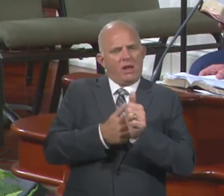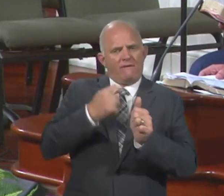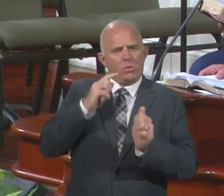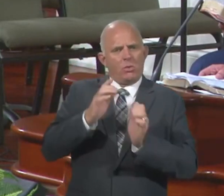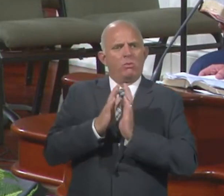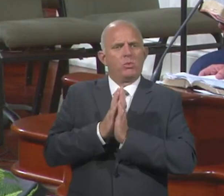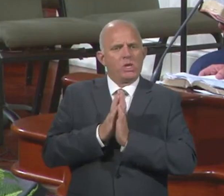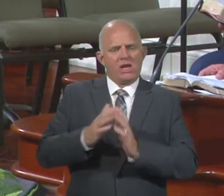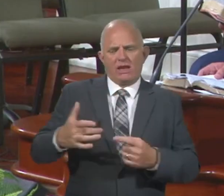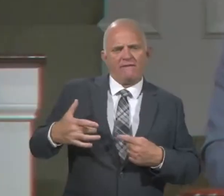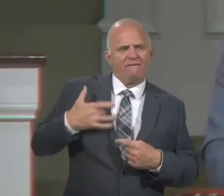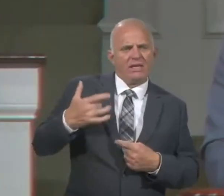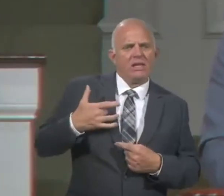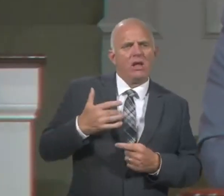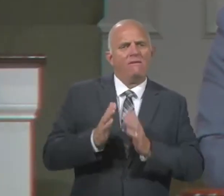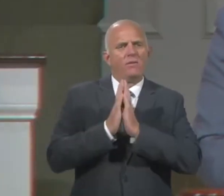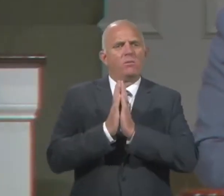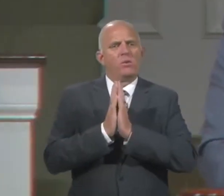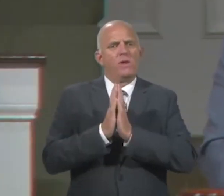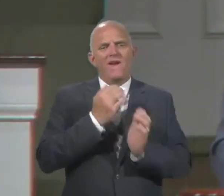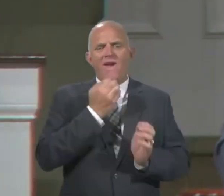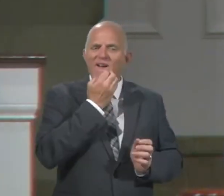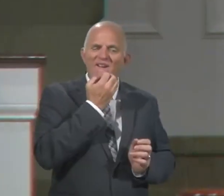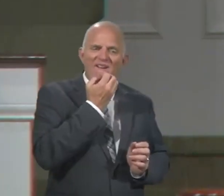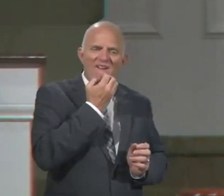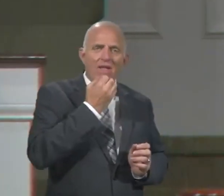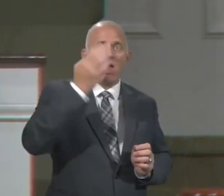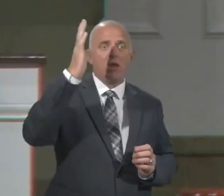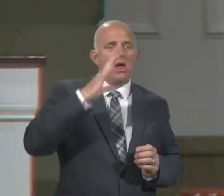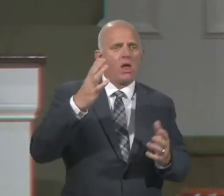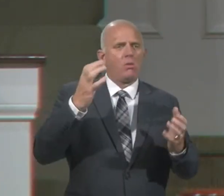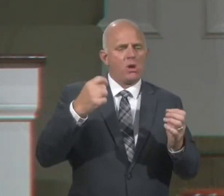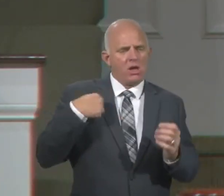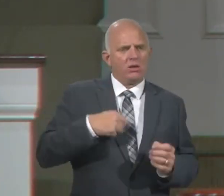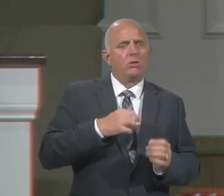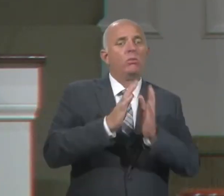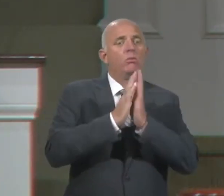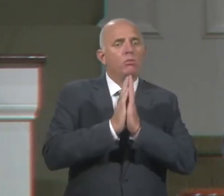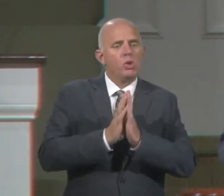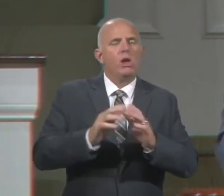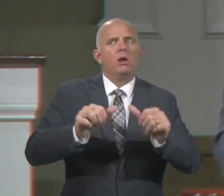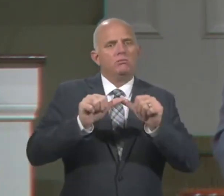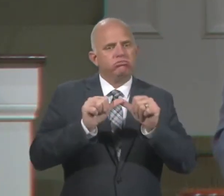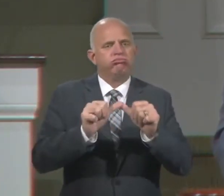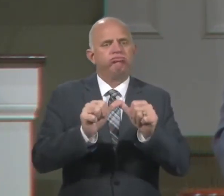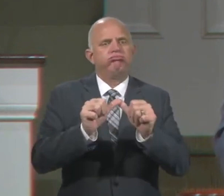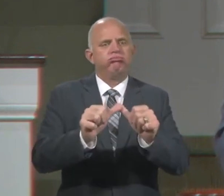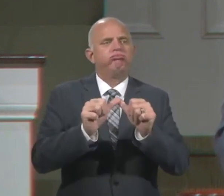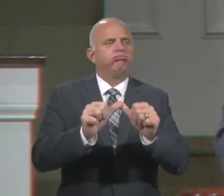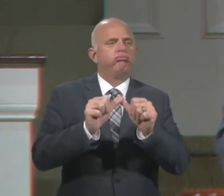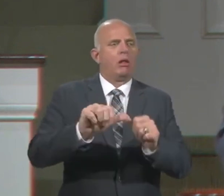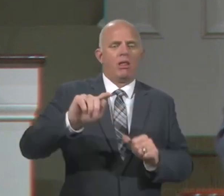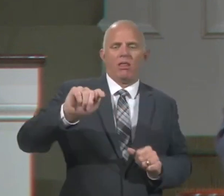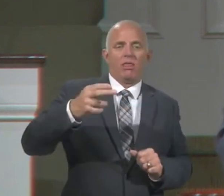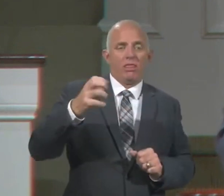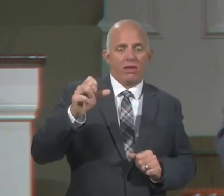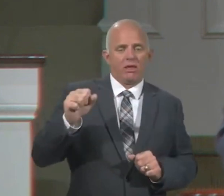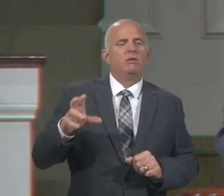feeling. And then God wants us to pray constantly. In Thessalonians, the Bible says, pray without